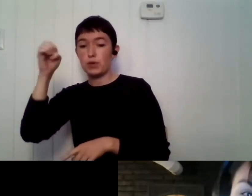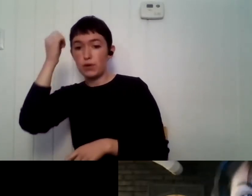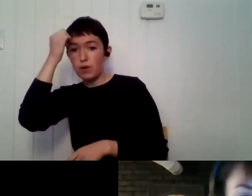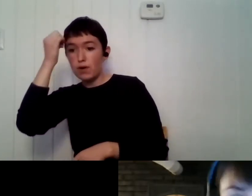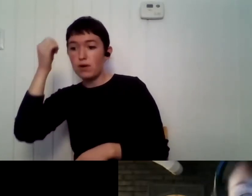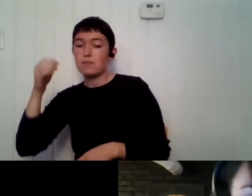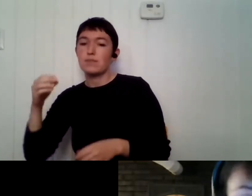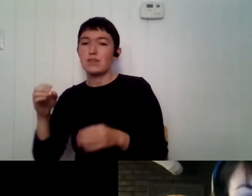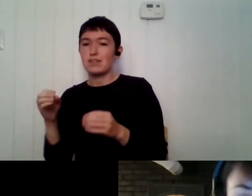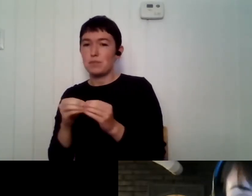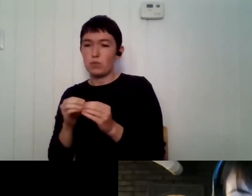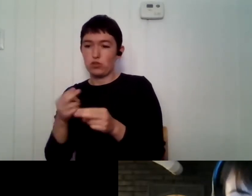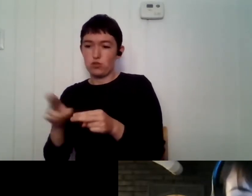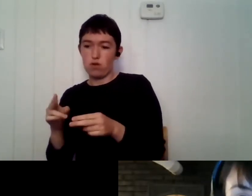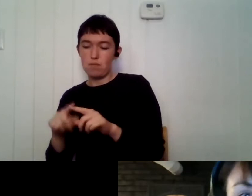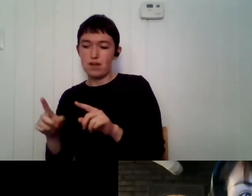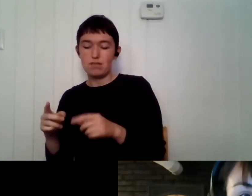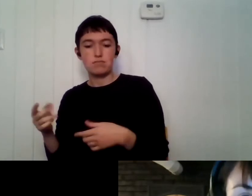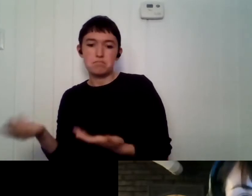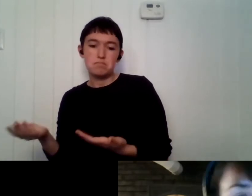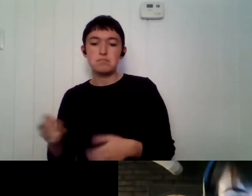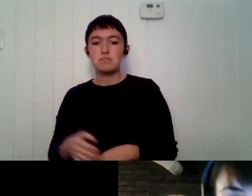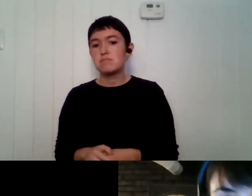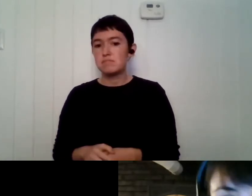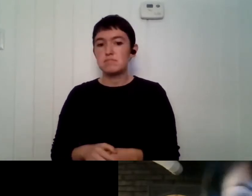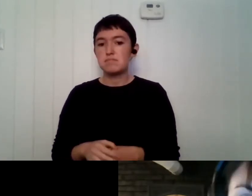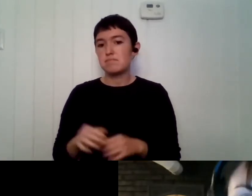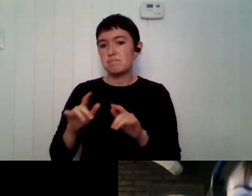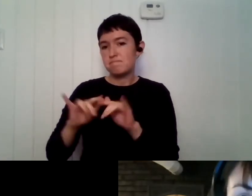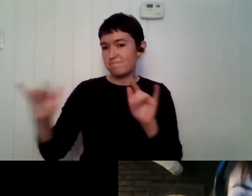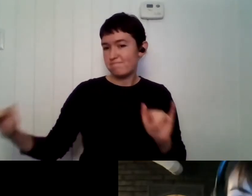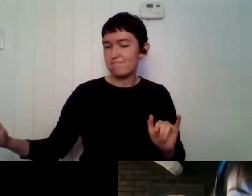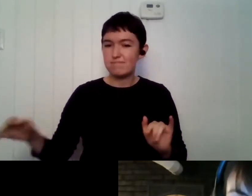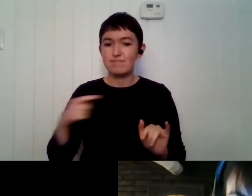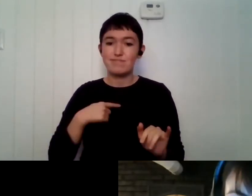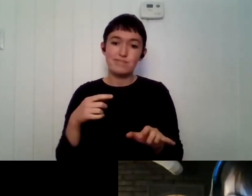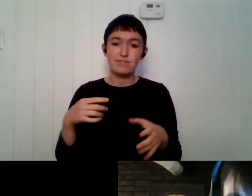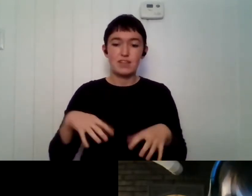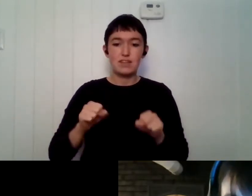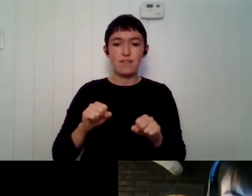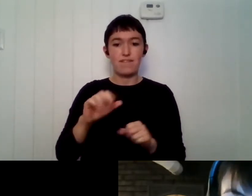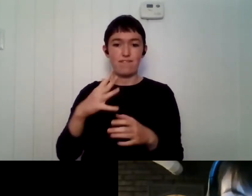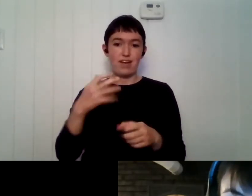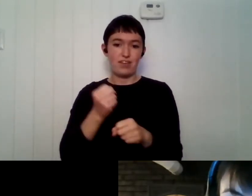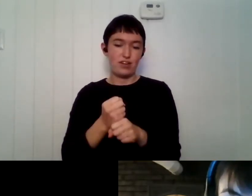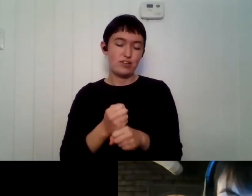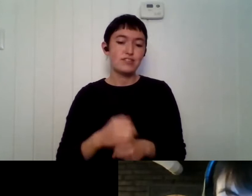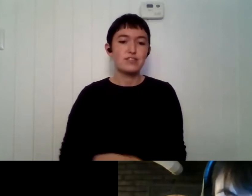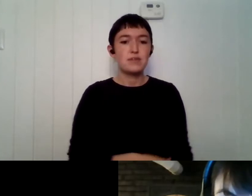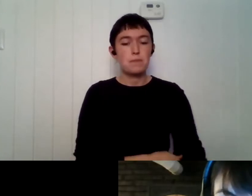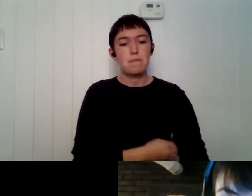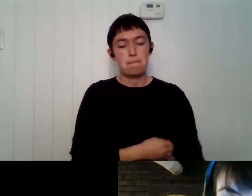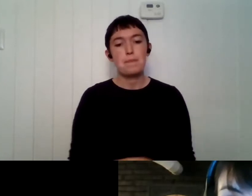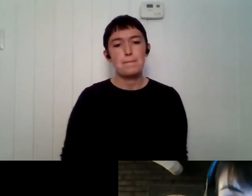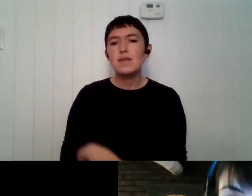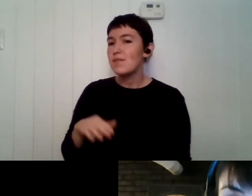But I mean, it takes people a very wide range of times. It took me 5 years. Yeah, awesome. How do you like